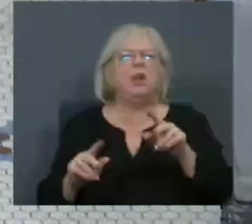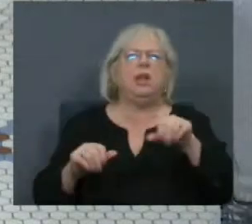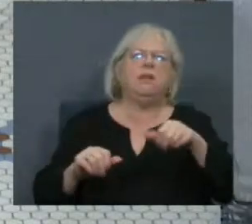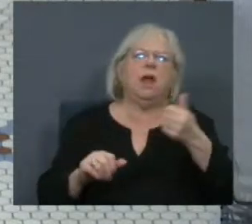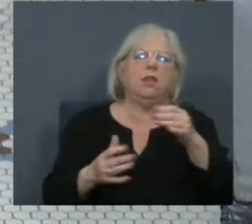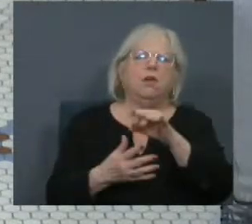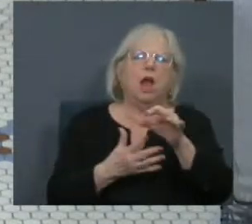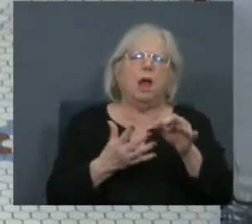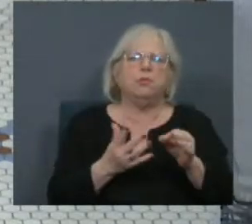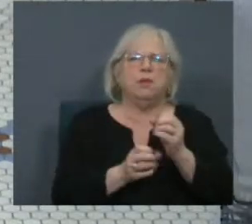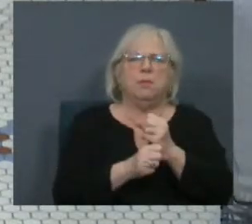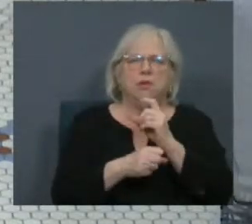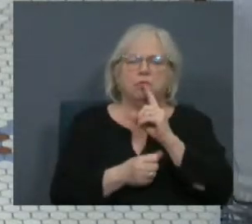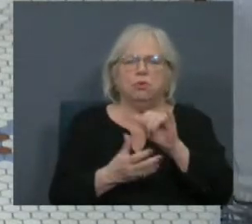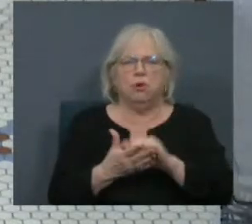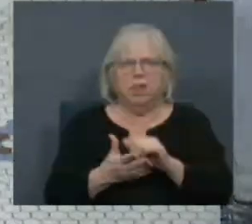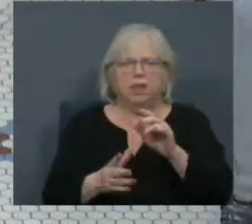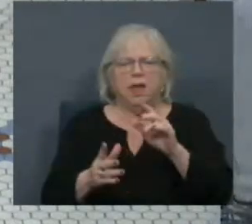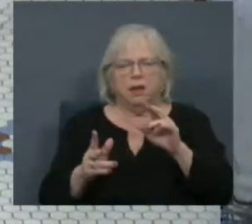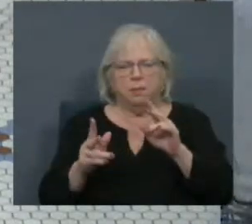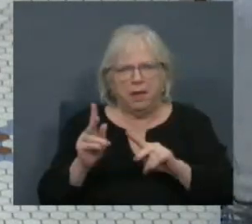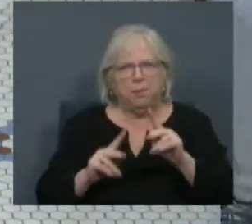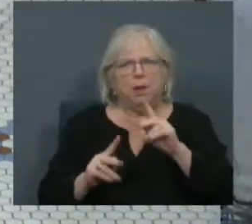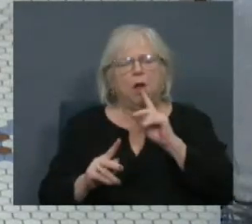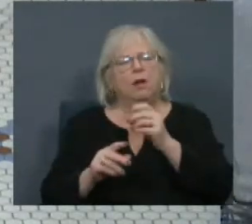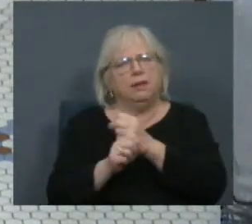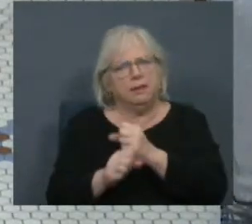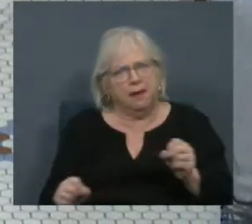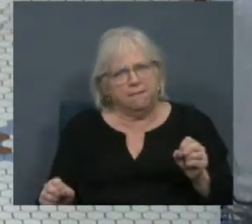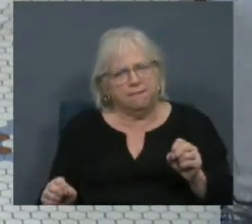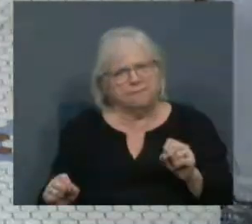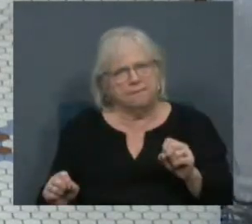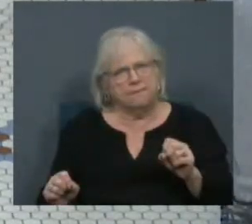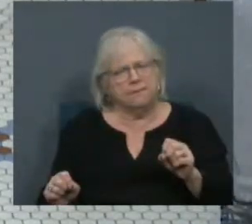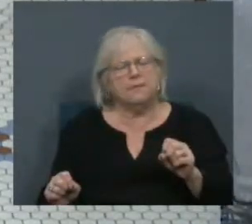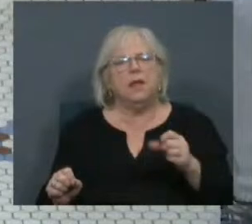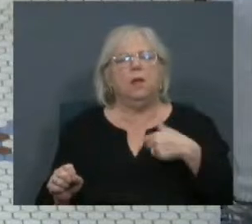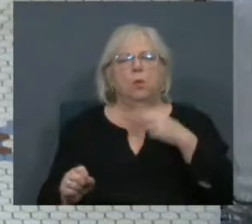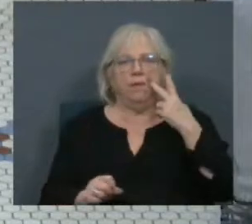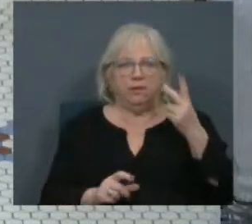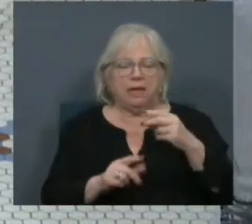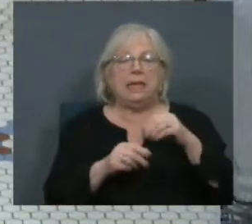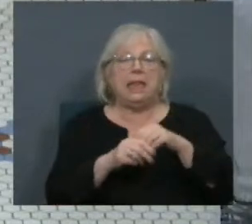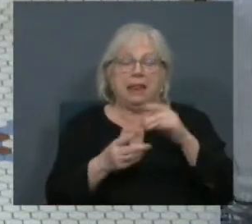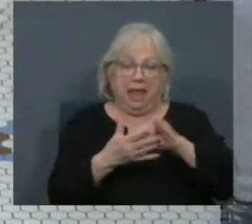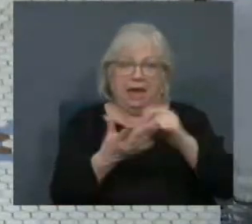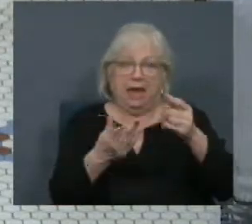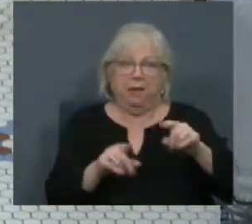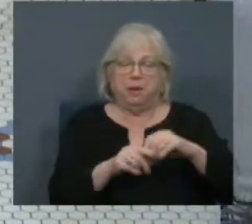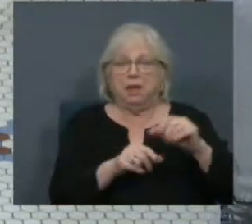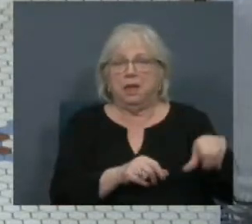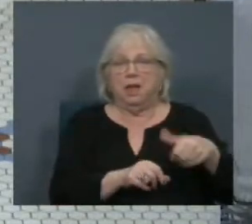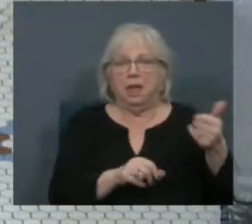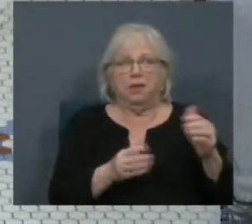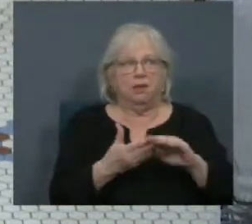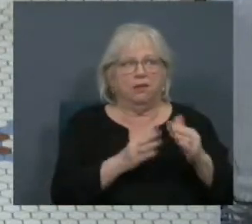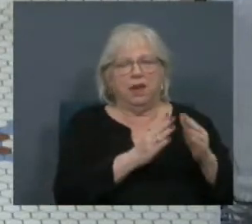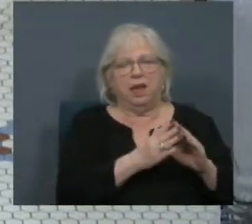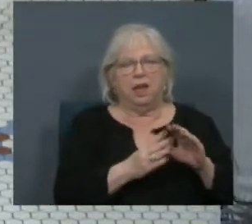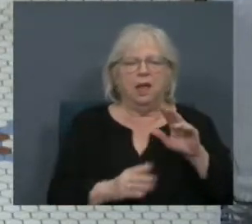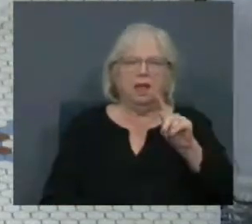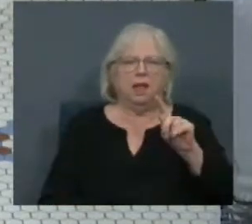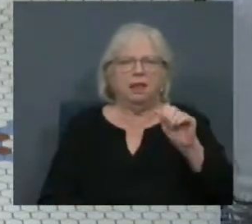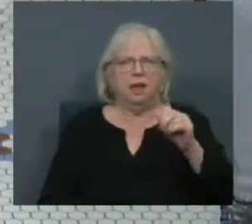there for ensuring that residents are safe. We know, we've seen it from other cities. We've seen the Cahoots model in